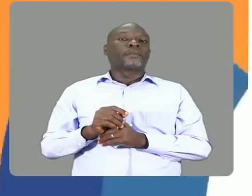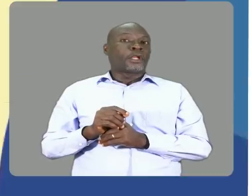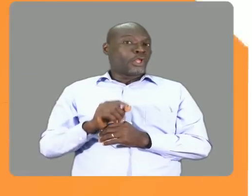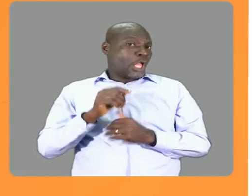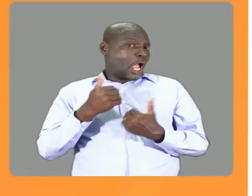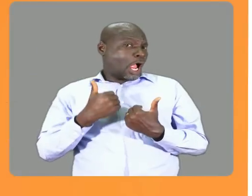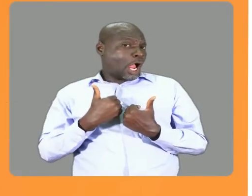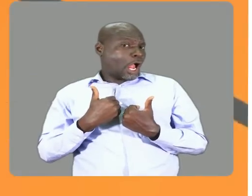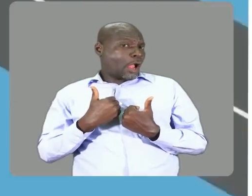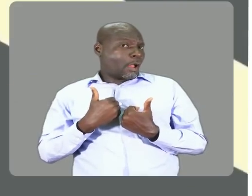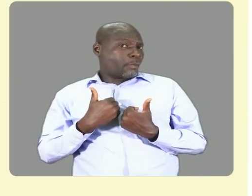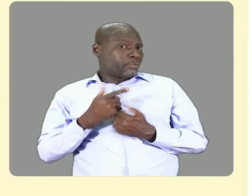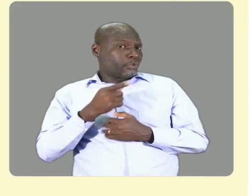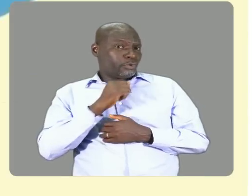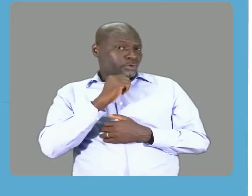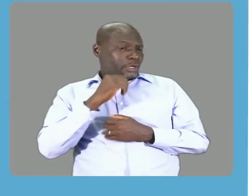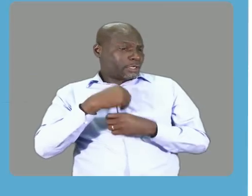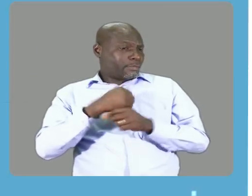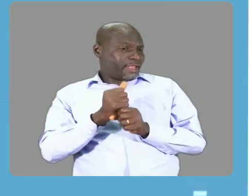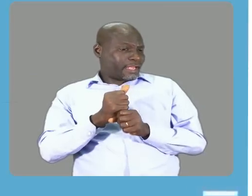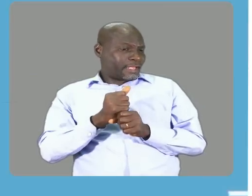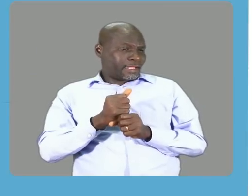Have you not made a hedge around him?